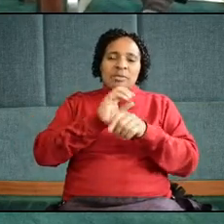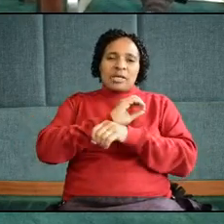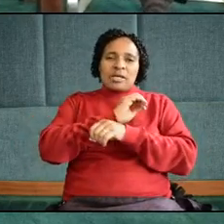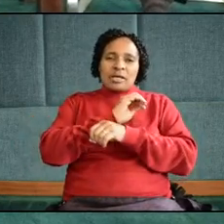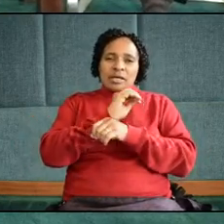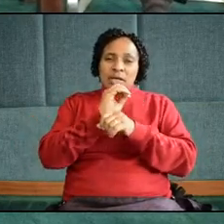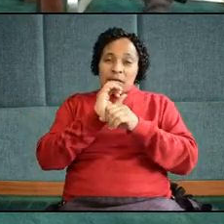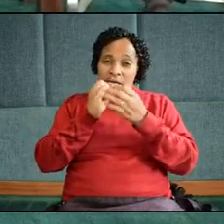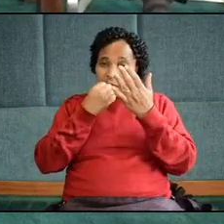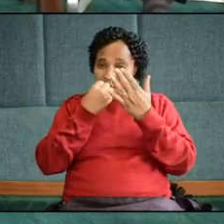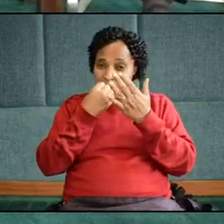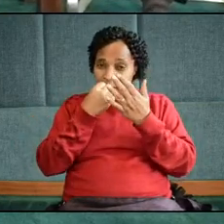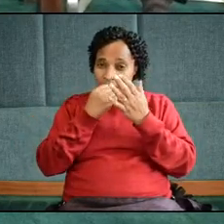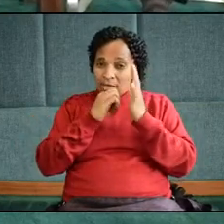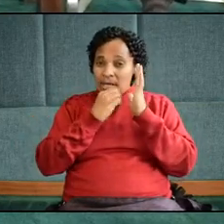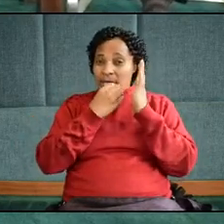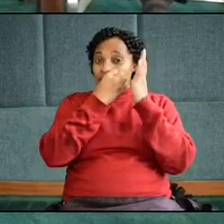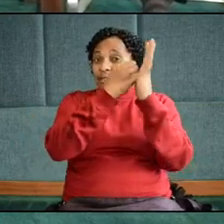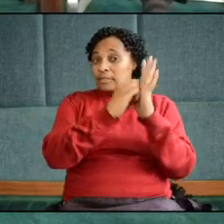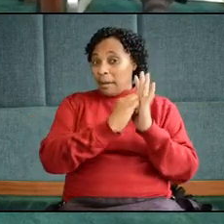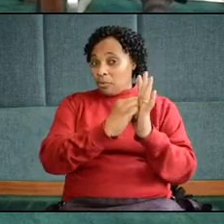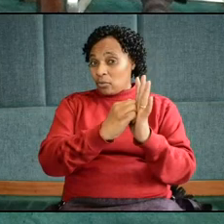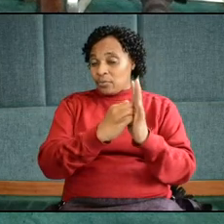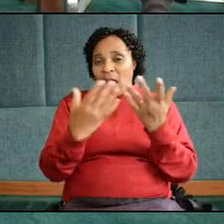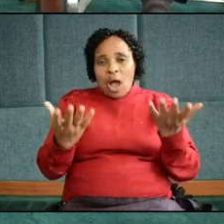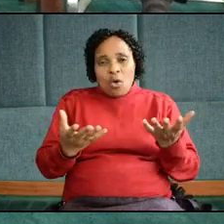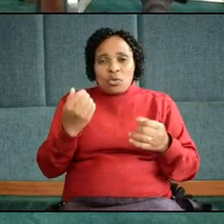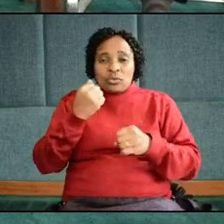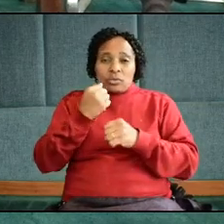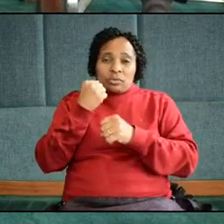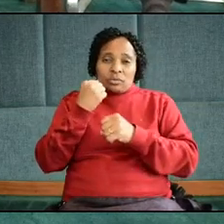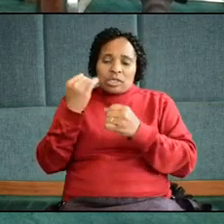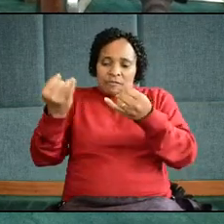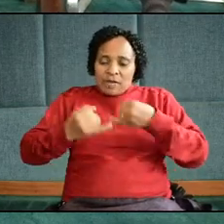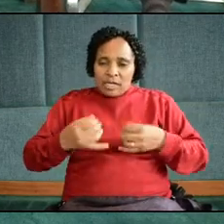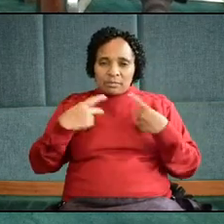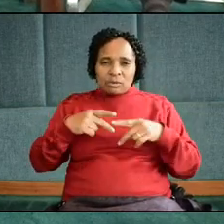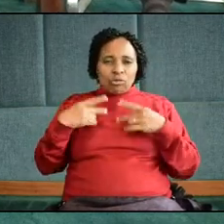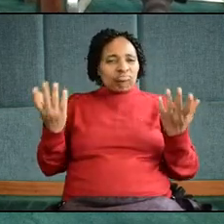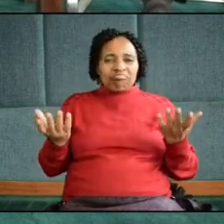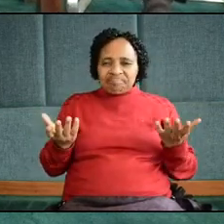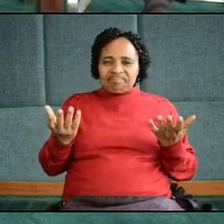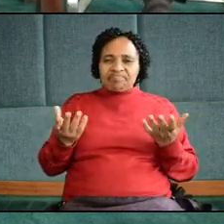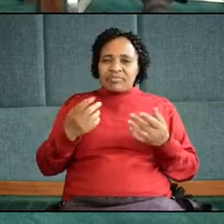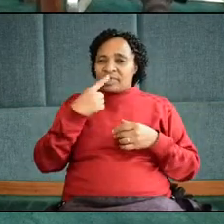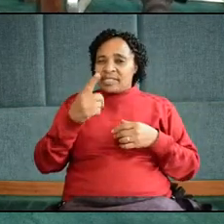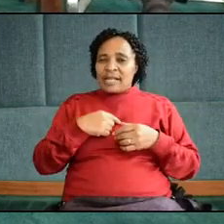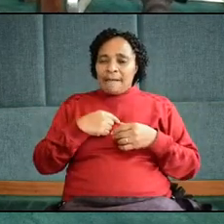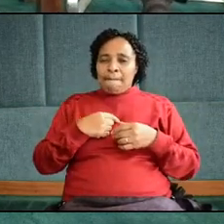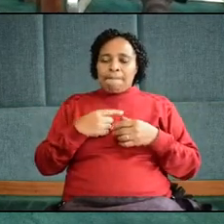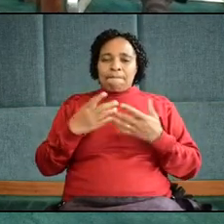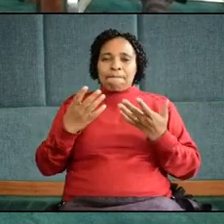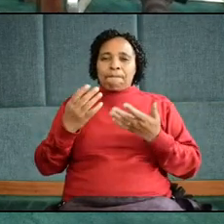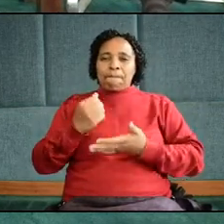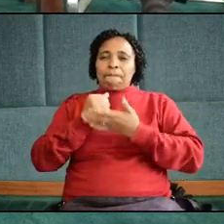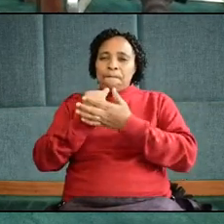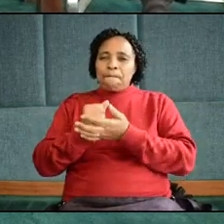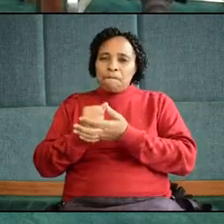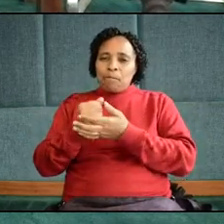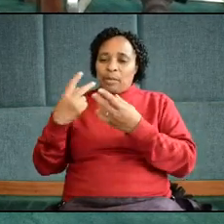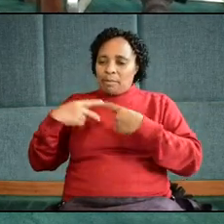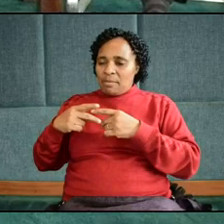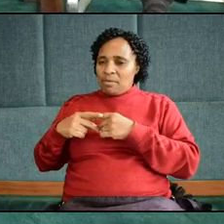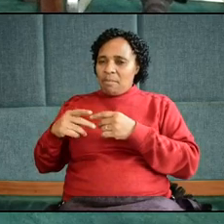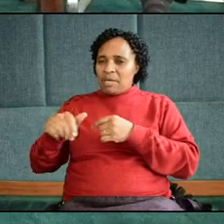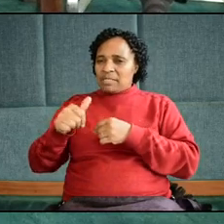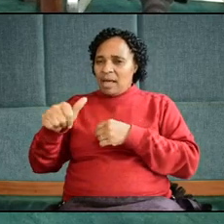Because one might do it to, let's say, spread awareness. True. And maybe invite more people to, let's say, help the same people. Mm-hmm. Exactly. But